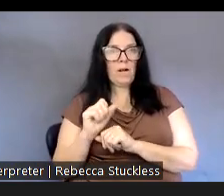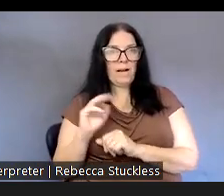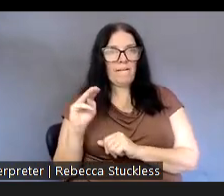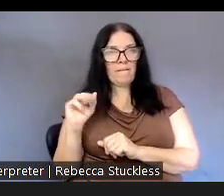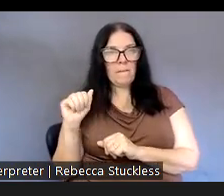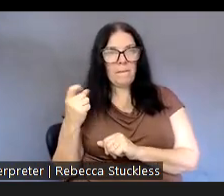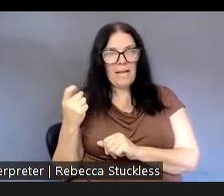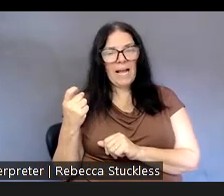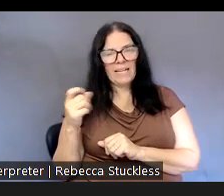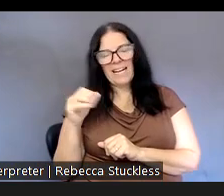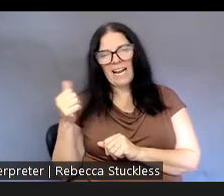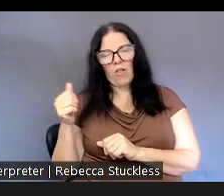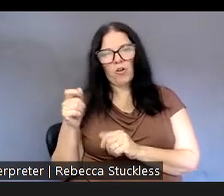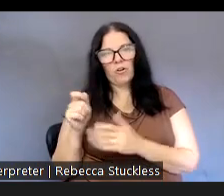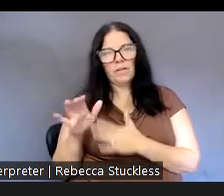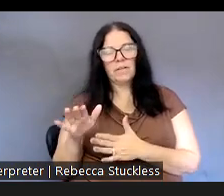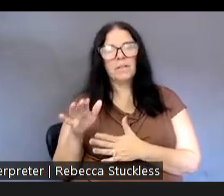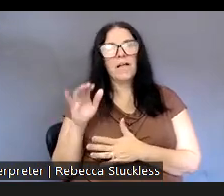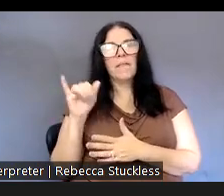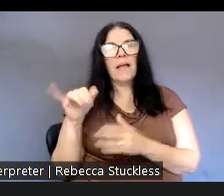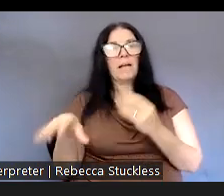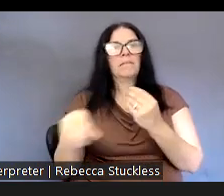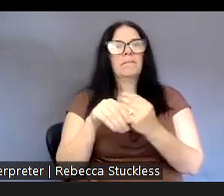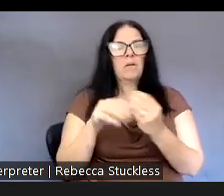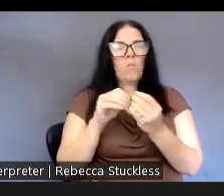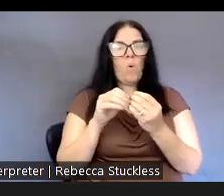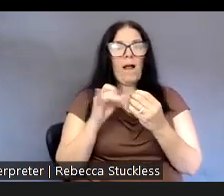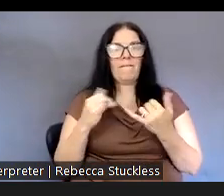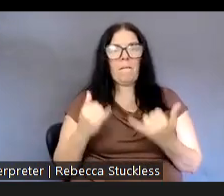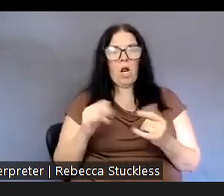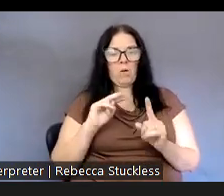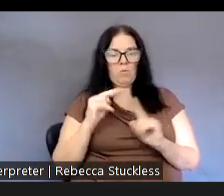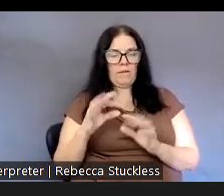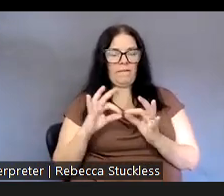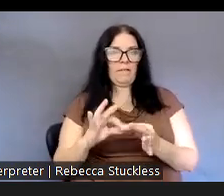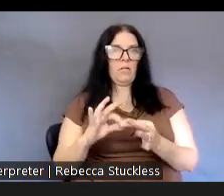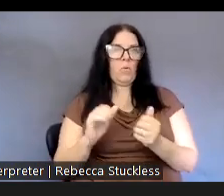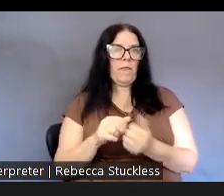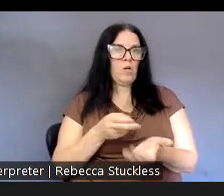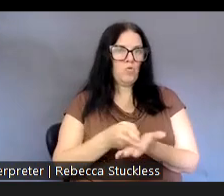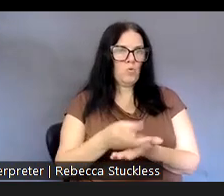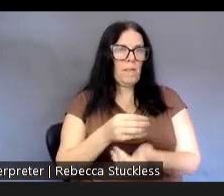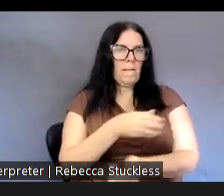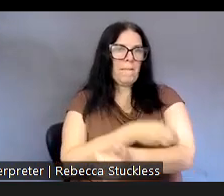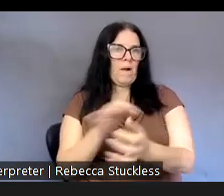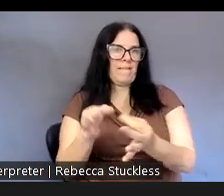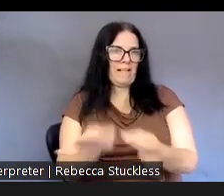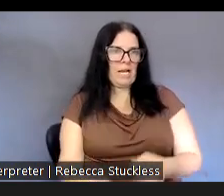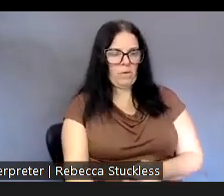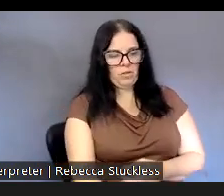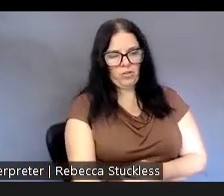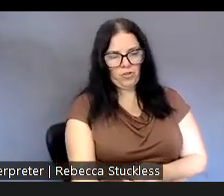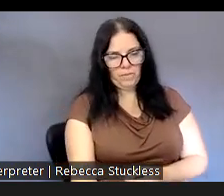it's broadened to include postmodern perspectives on the nature of truth and the power of language.